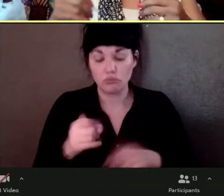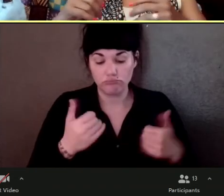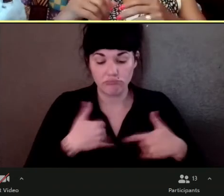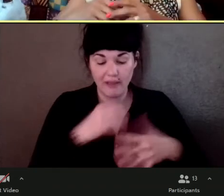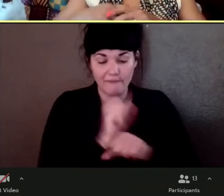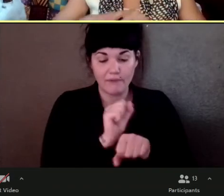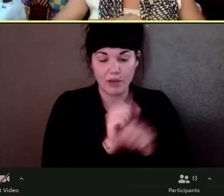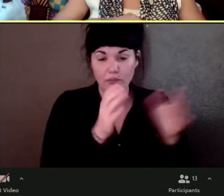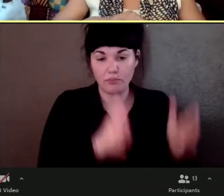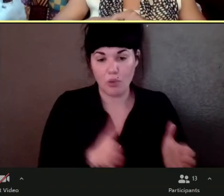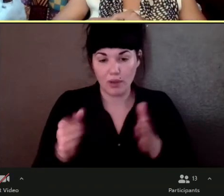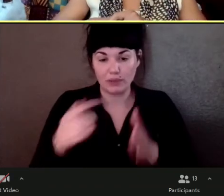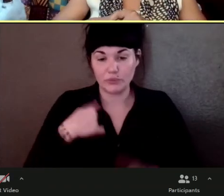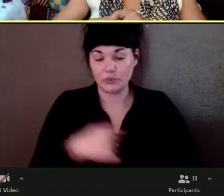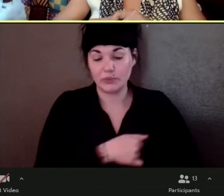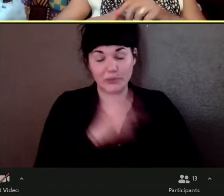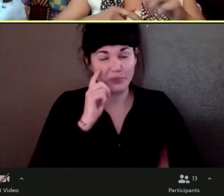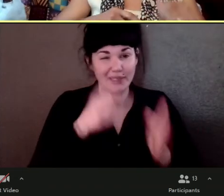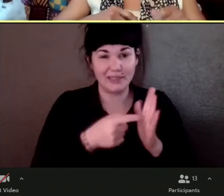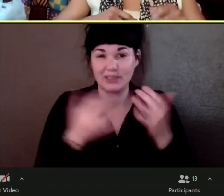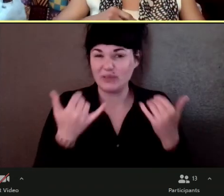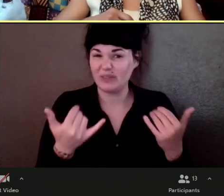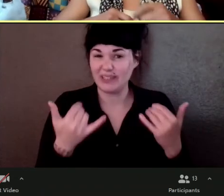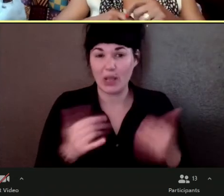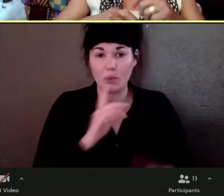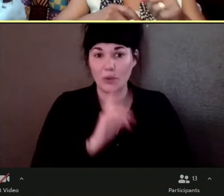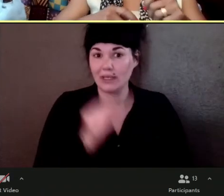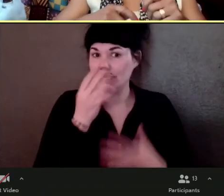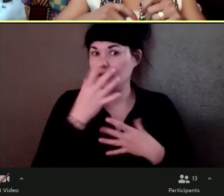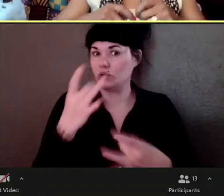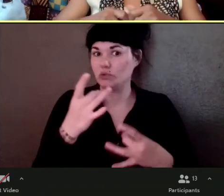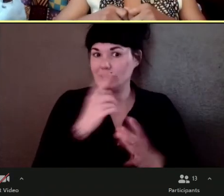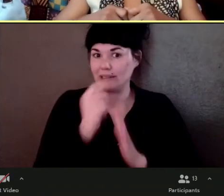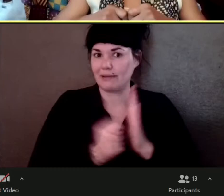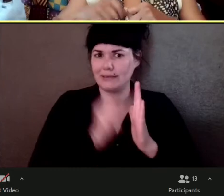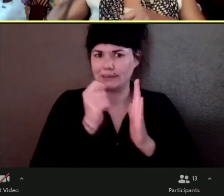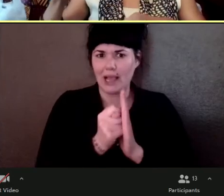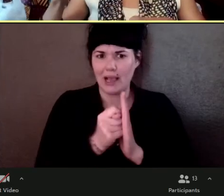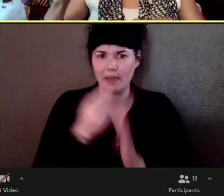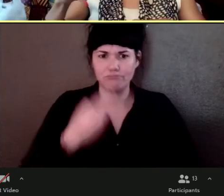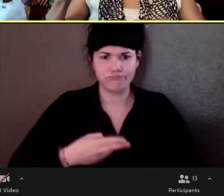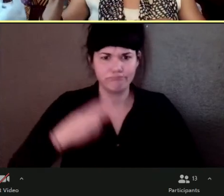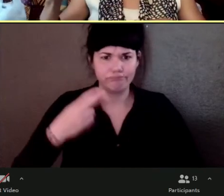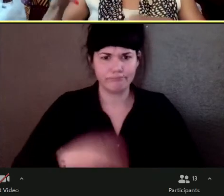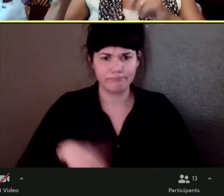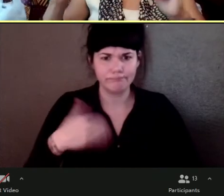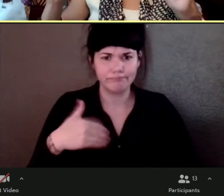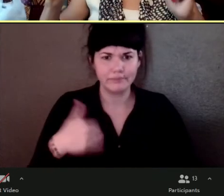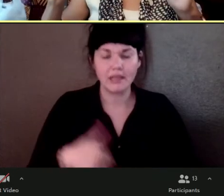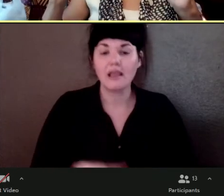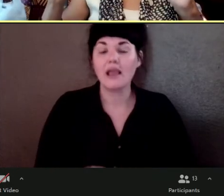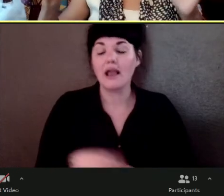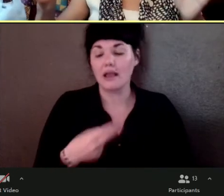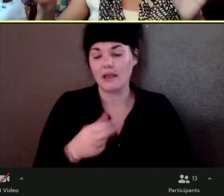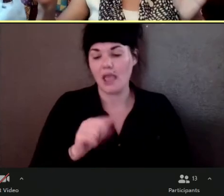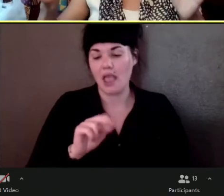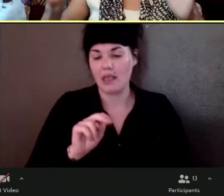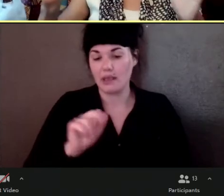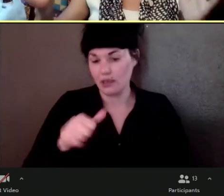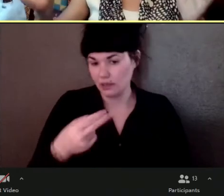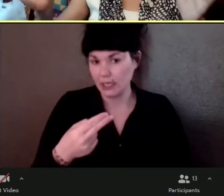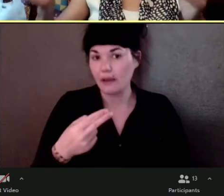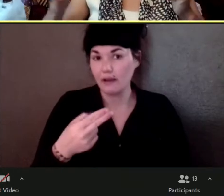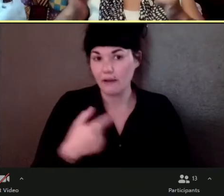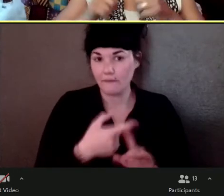time, because as Hannah from the Detroit Health Department made it clear, there are some return to work rules